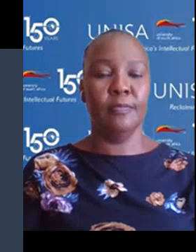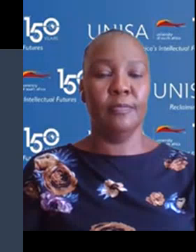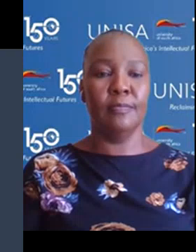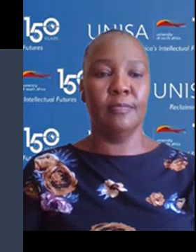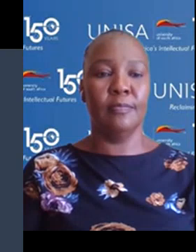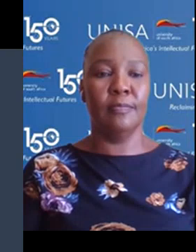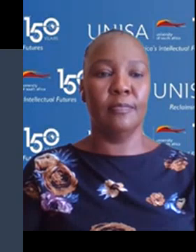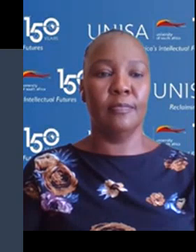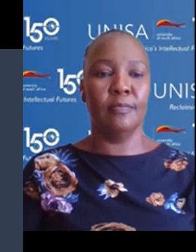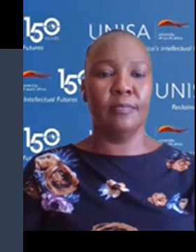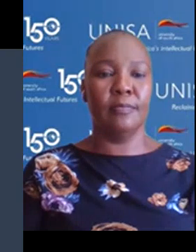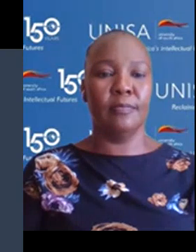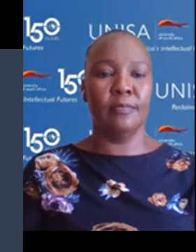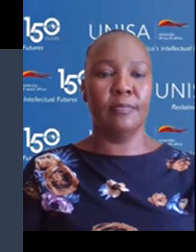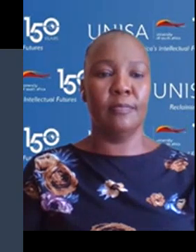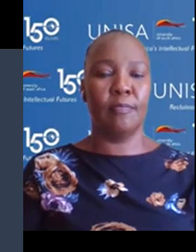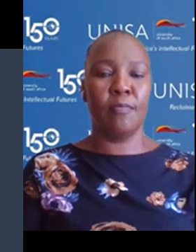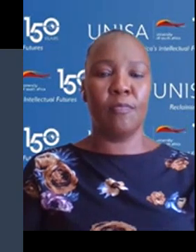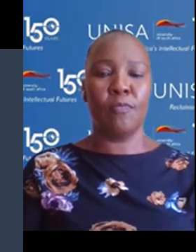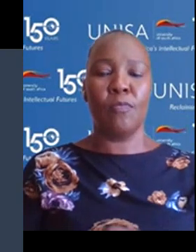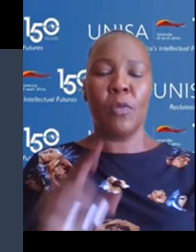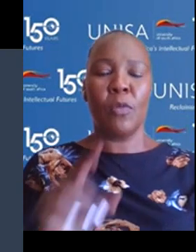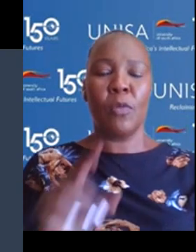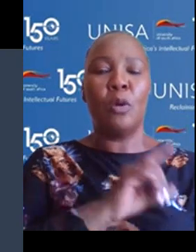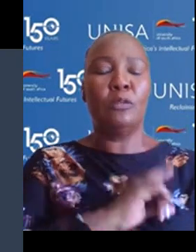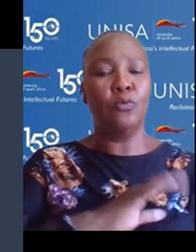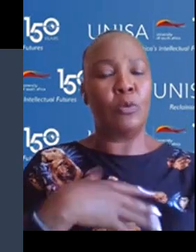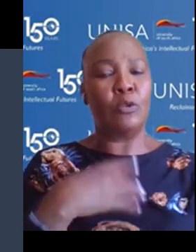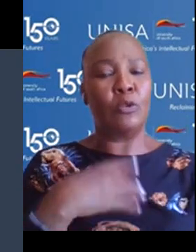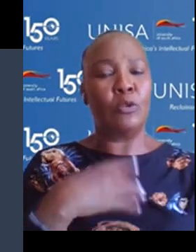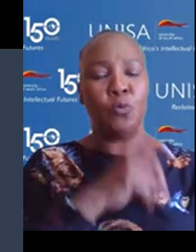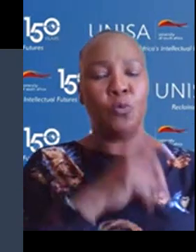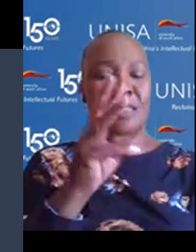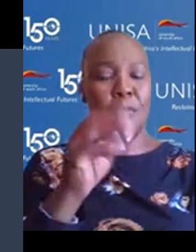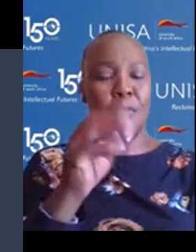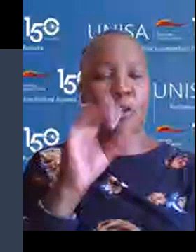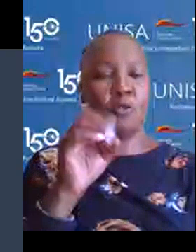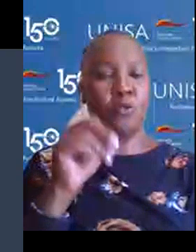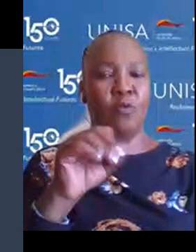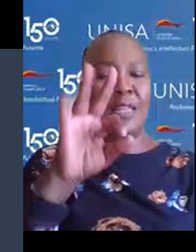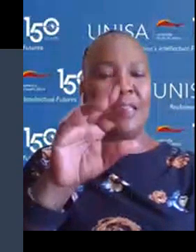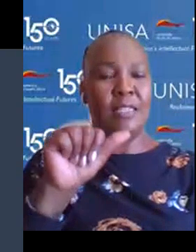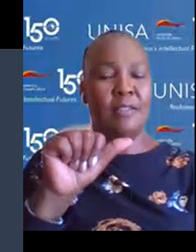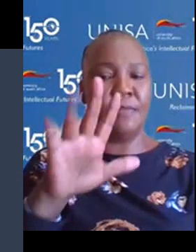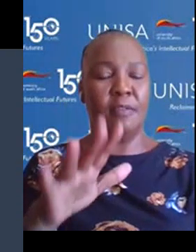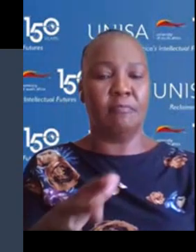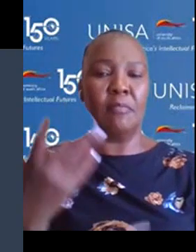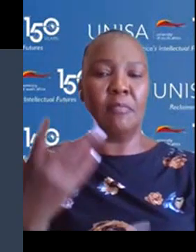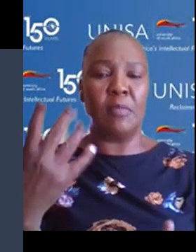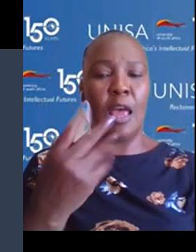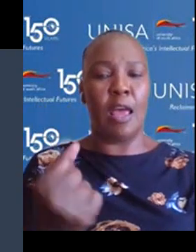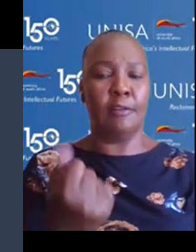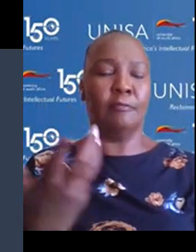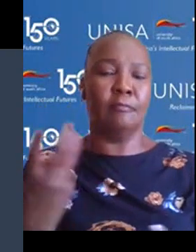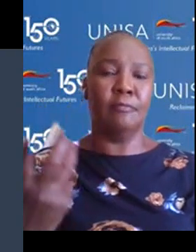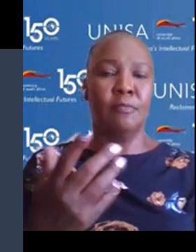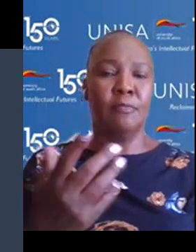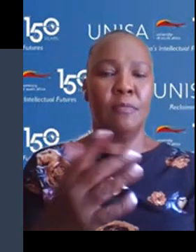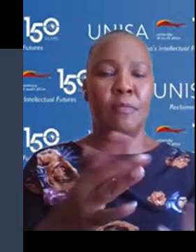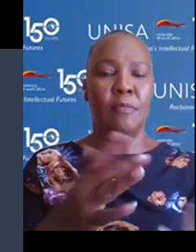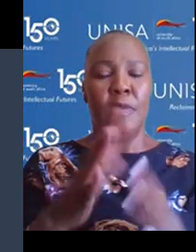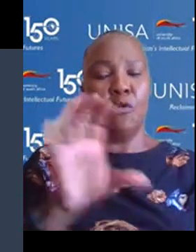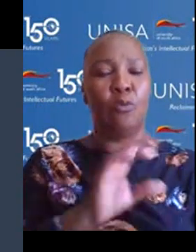So you might think now, but why do I need to use Microsoft 365? I've got Office perhaps on my computer.